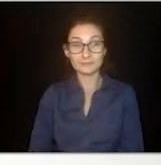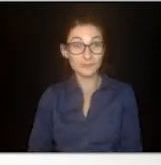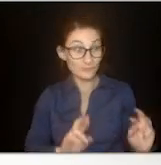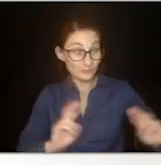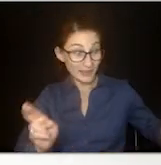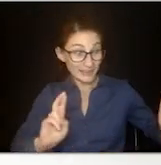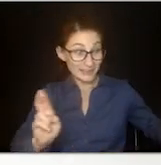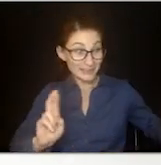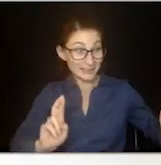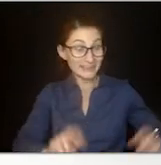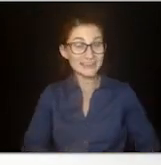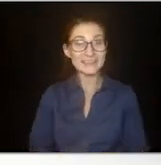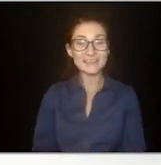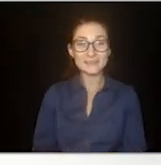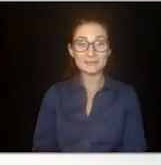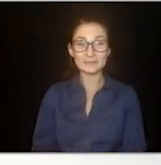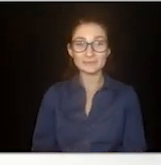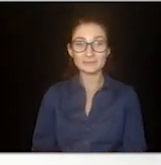Get ready.